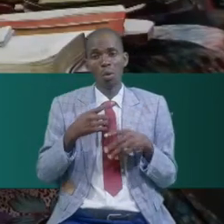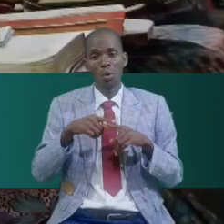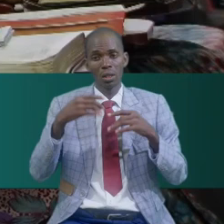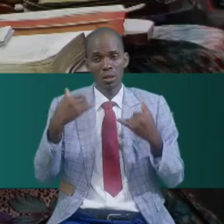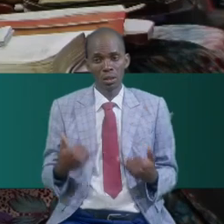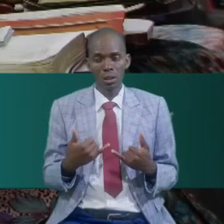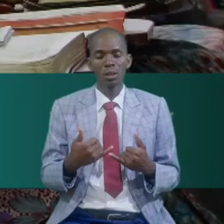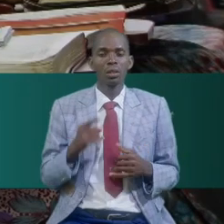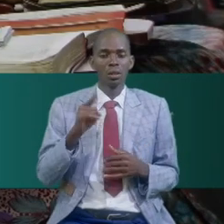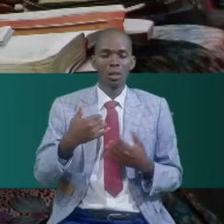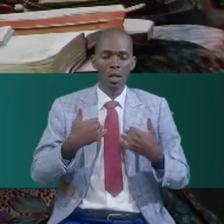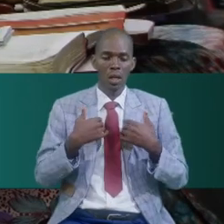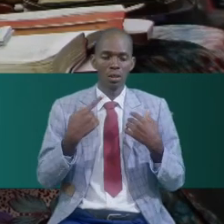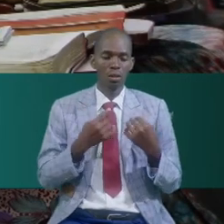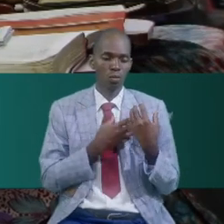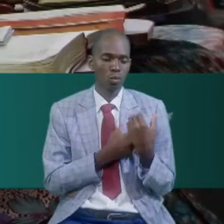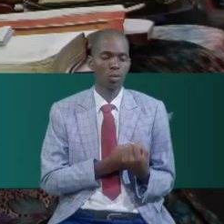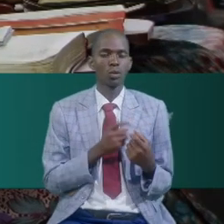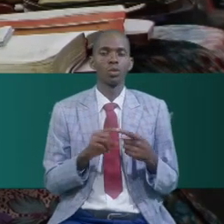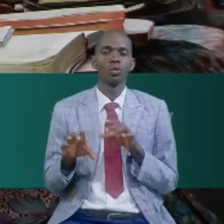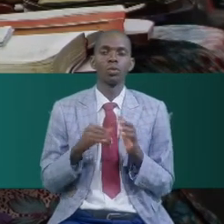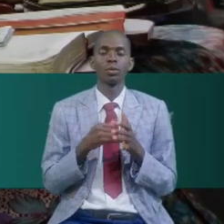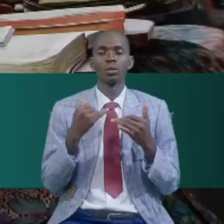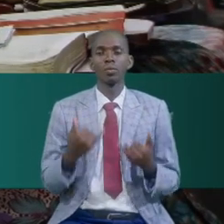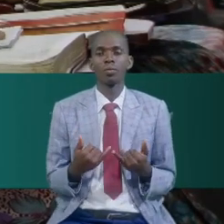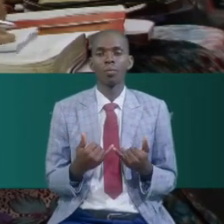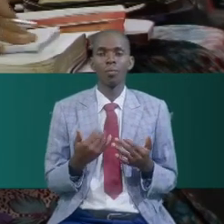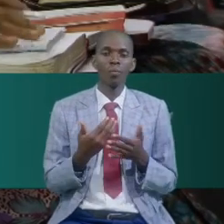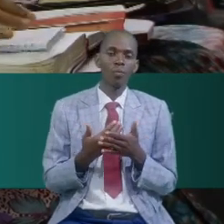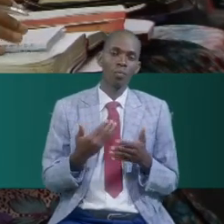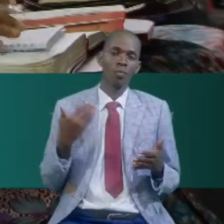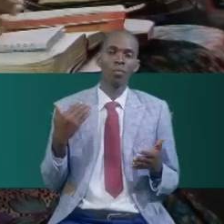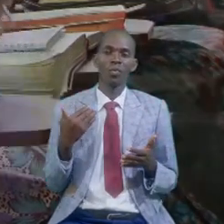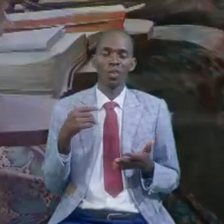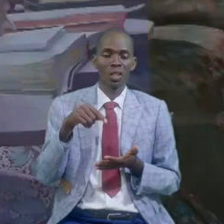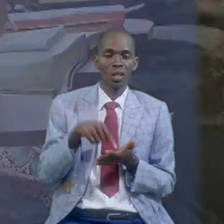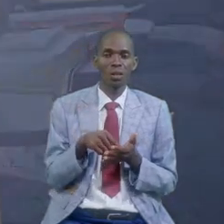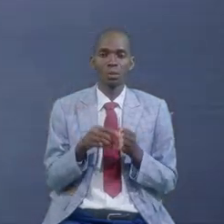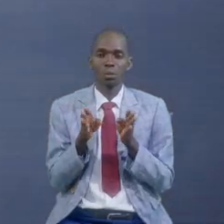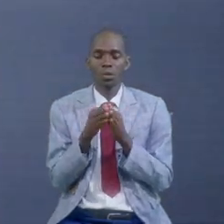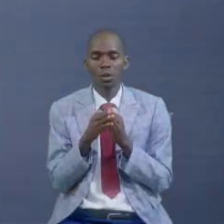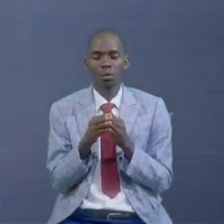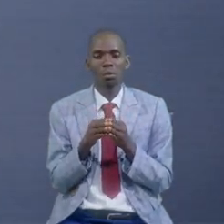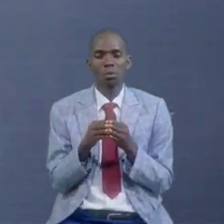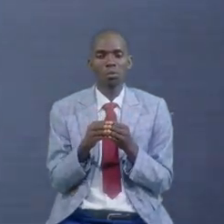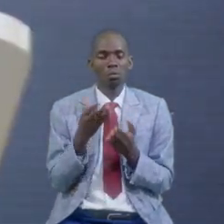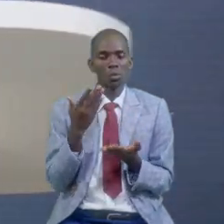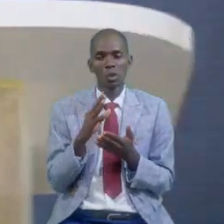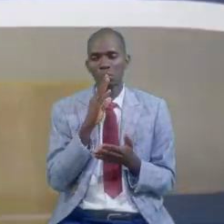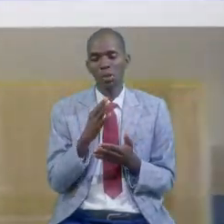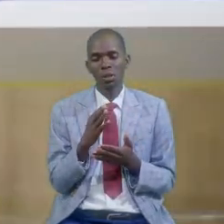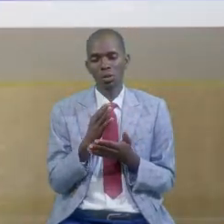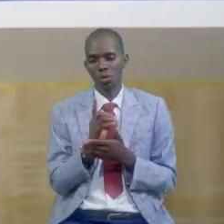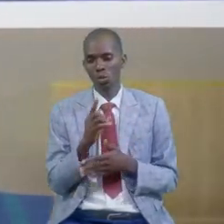do. Before this conference, maybe somebody there were things you will not